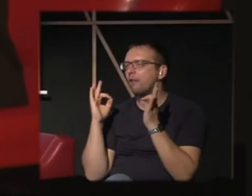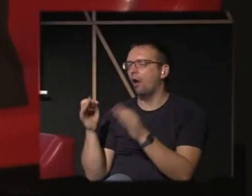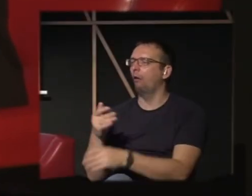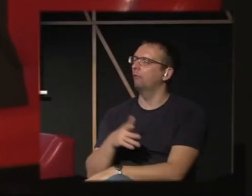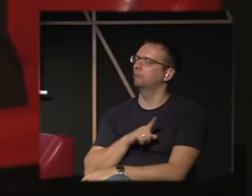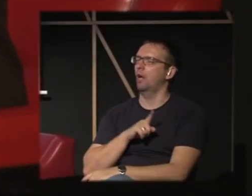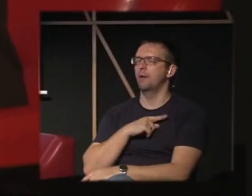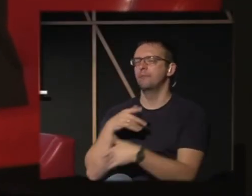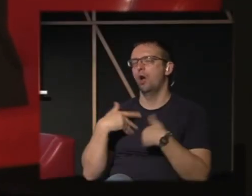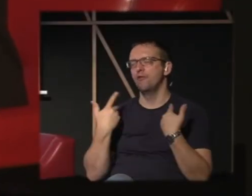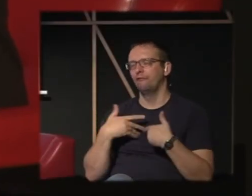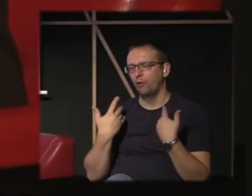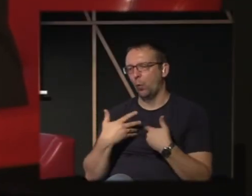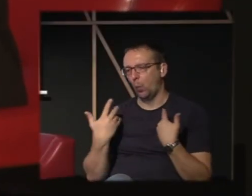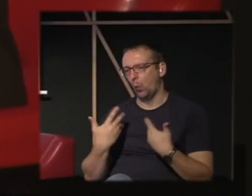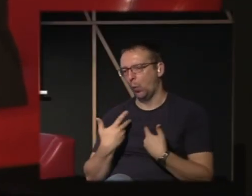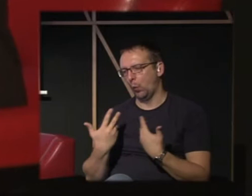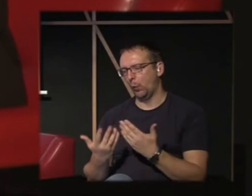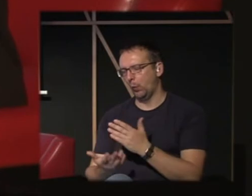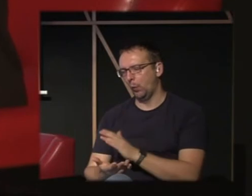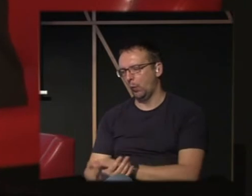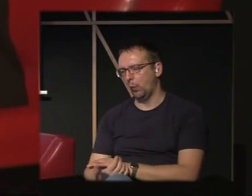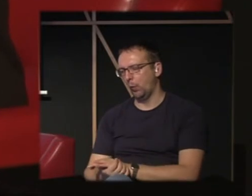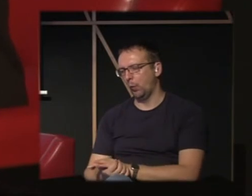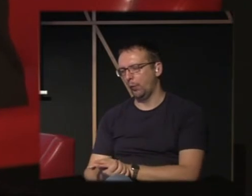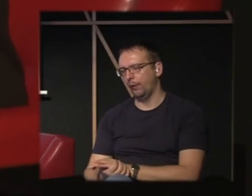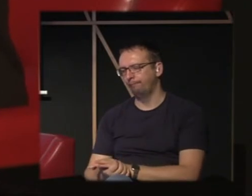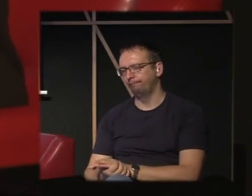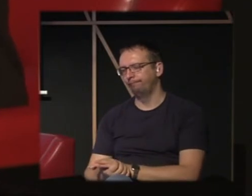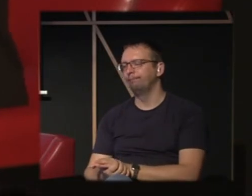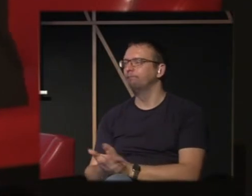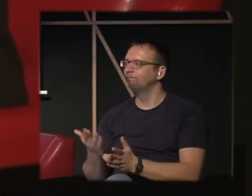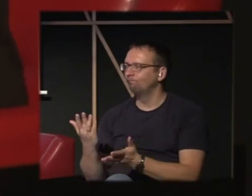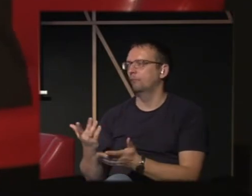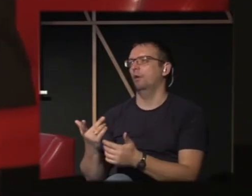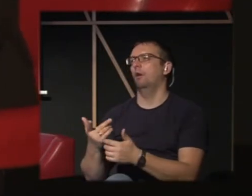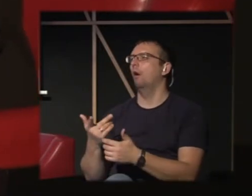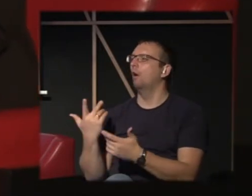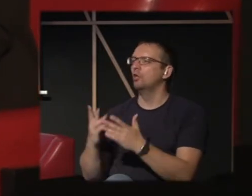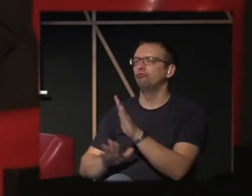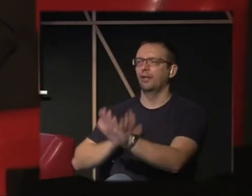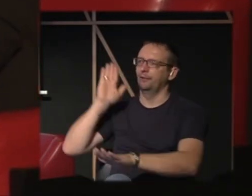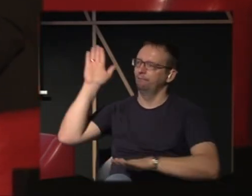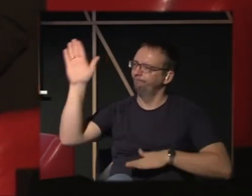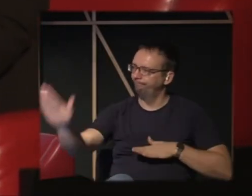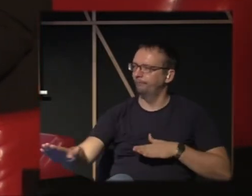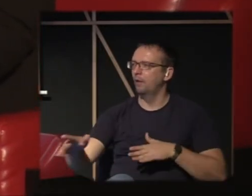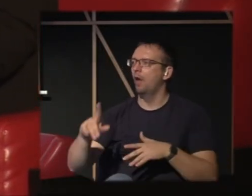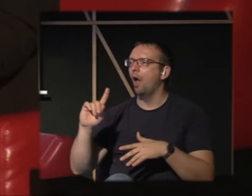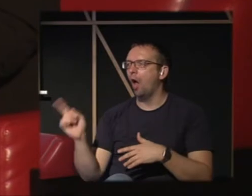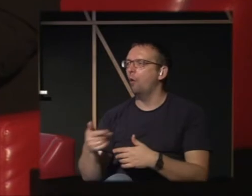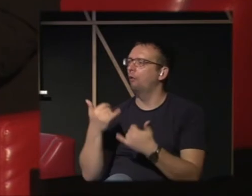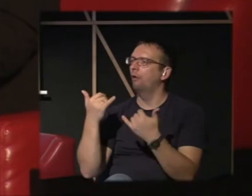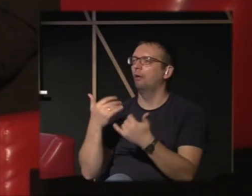other tournaments and that you have appointed Hala within your team, who I'm sure will do a great job of extending accessibility across